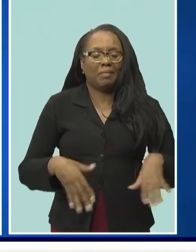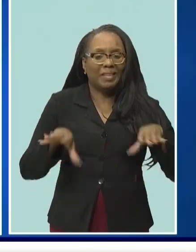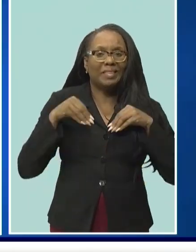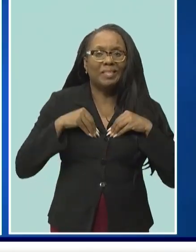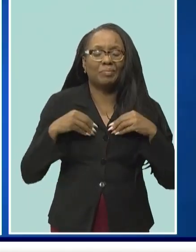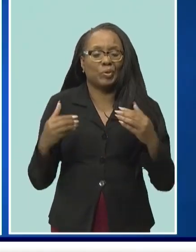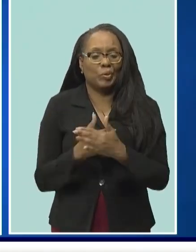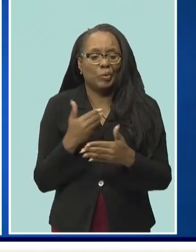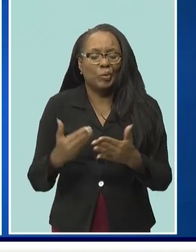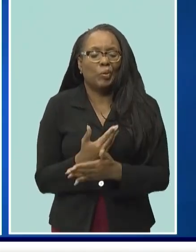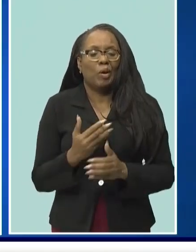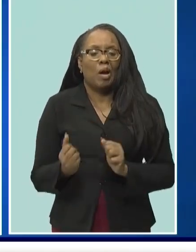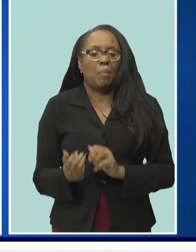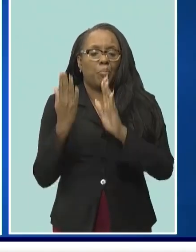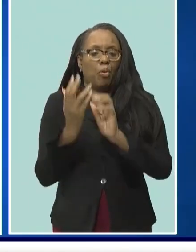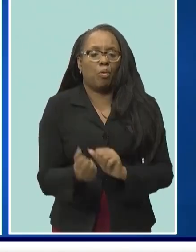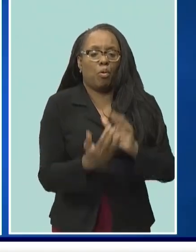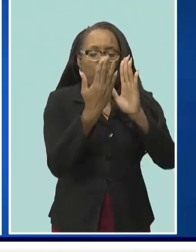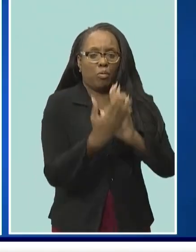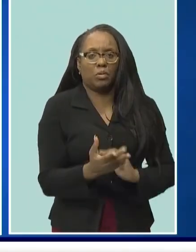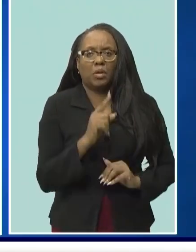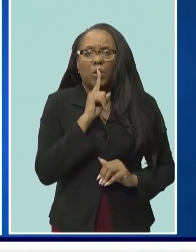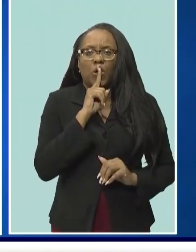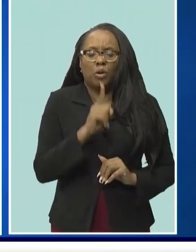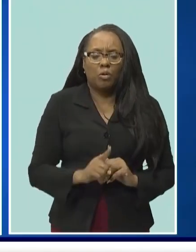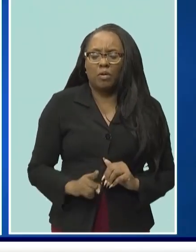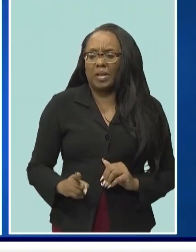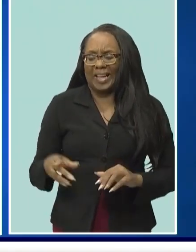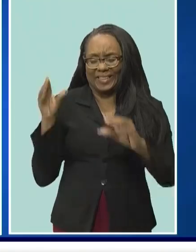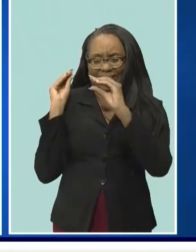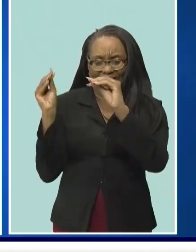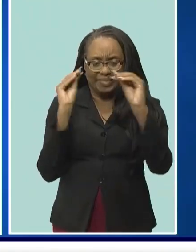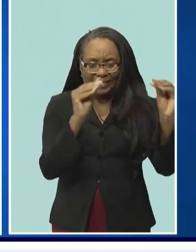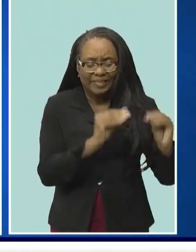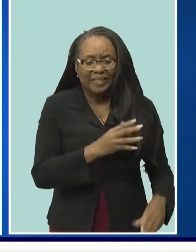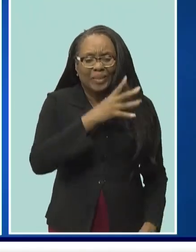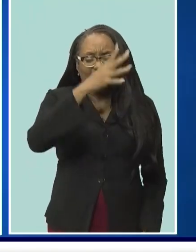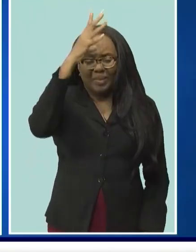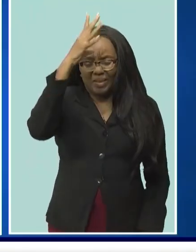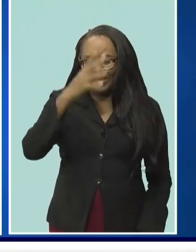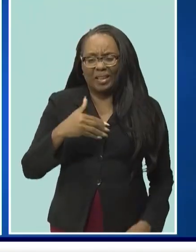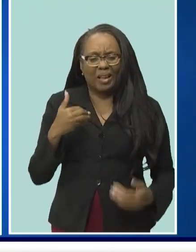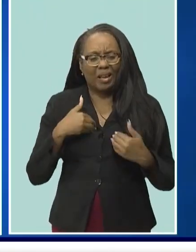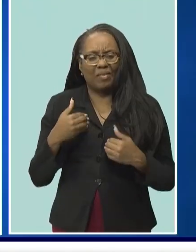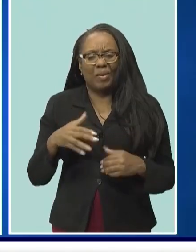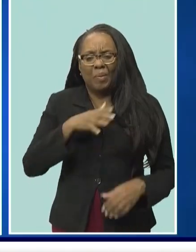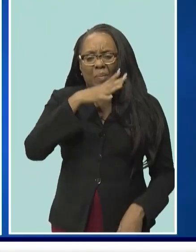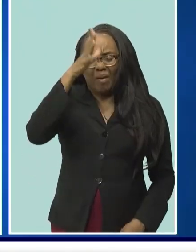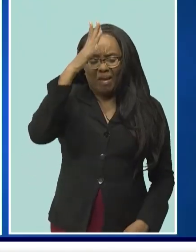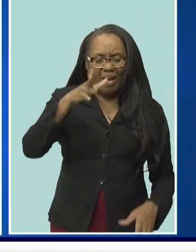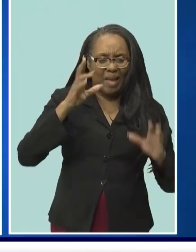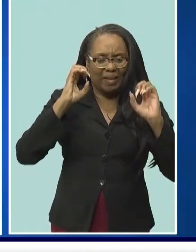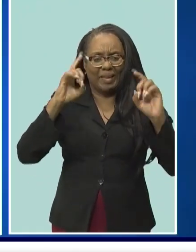to engage in the level of parental education as the very basis